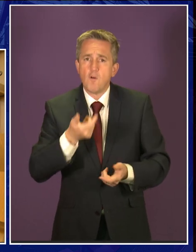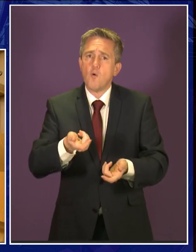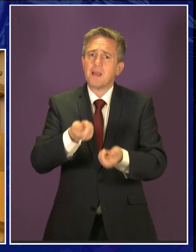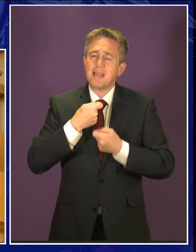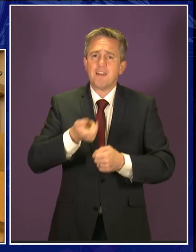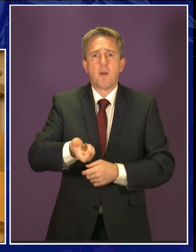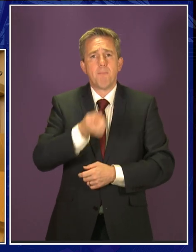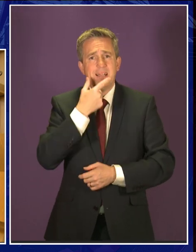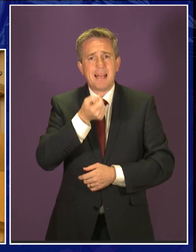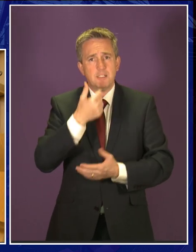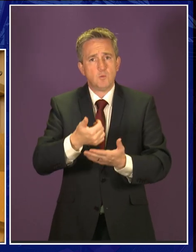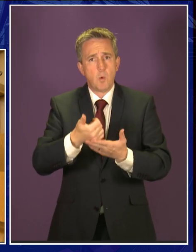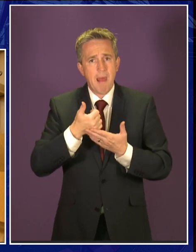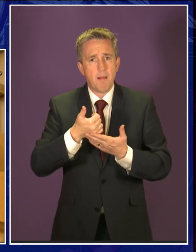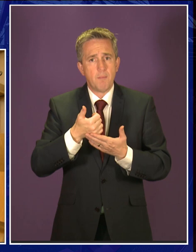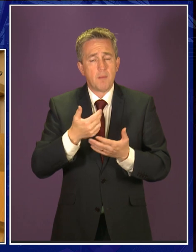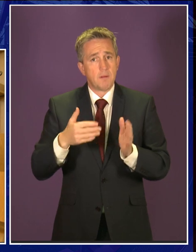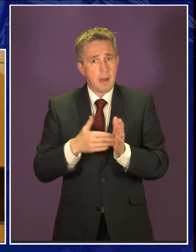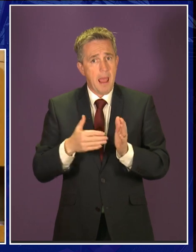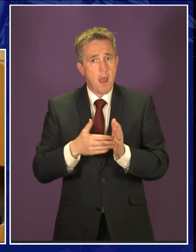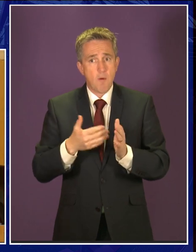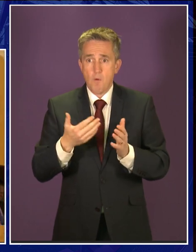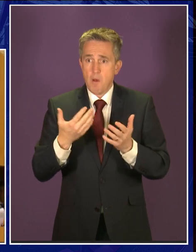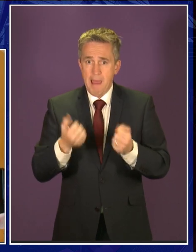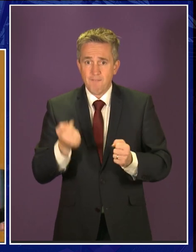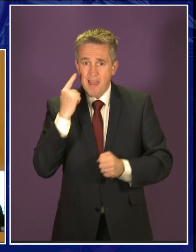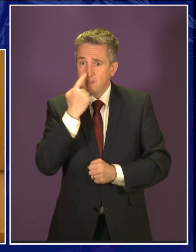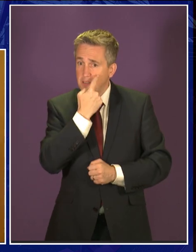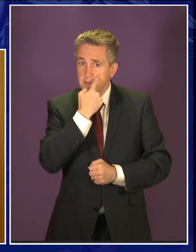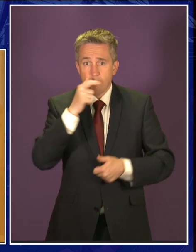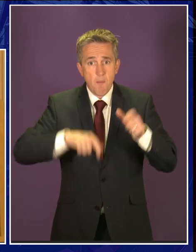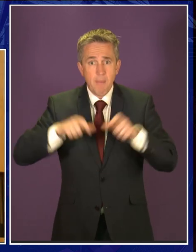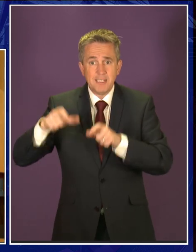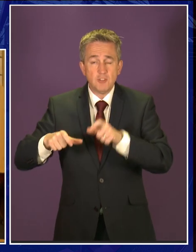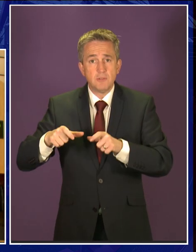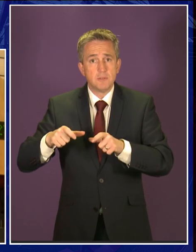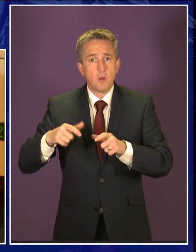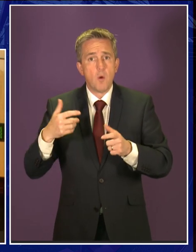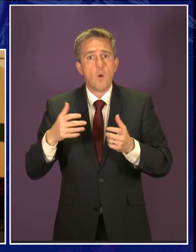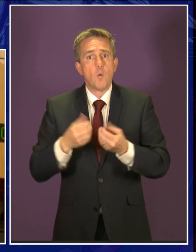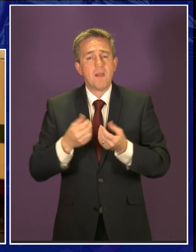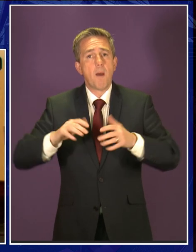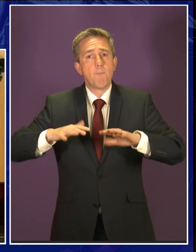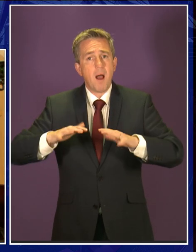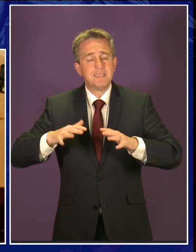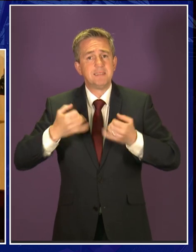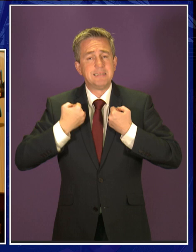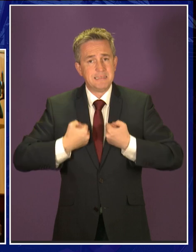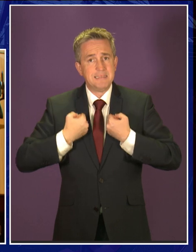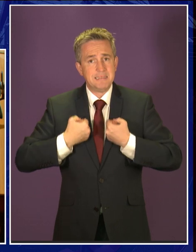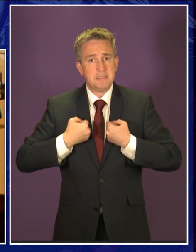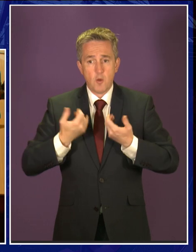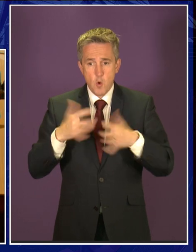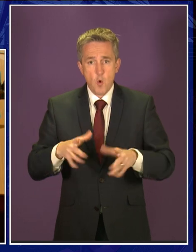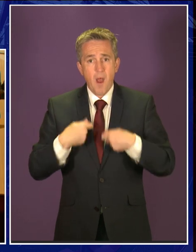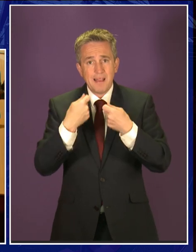good scientific evidence of patients with Parkinson's disease who had never been artists before in their life, who have been treated